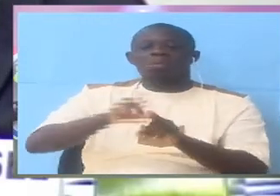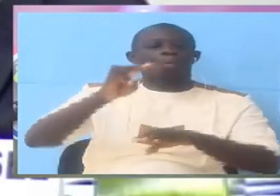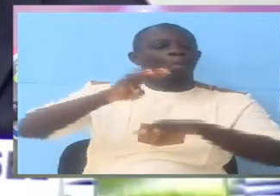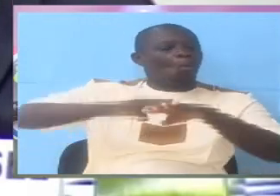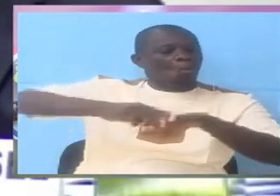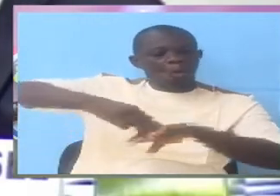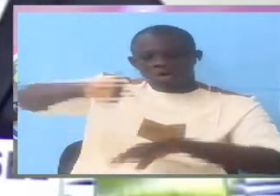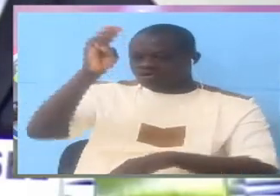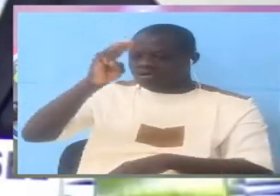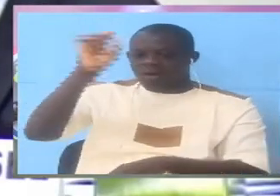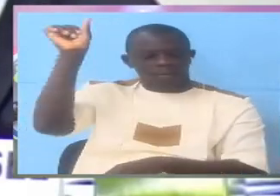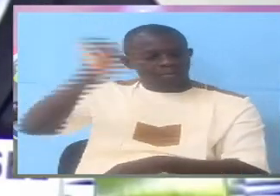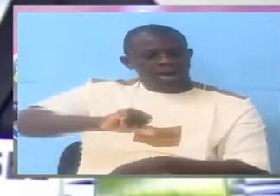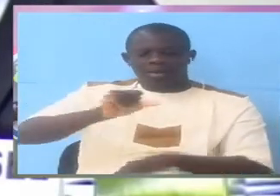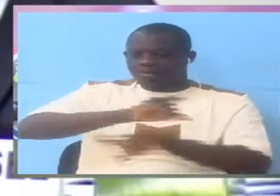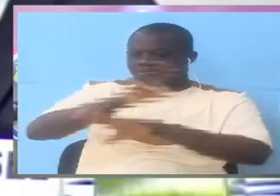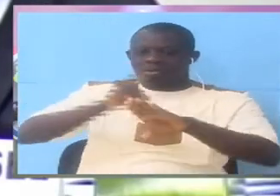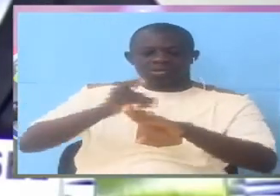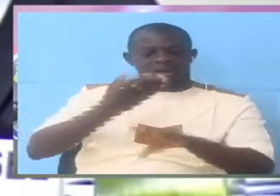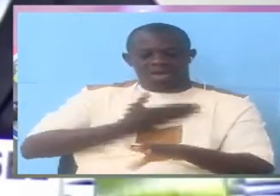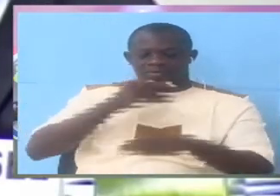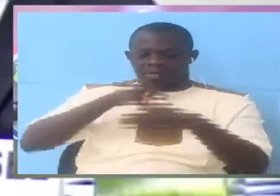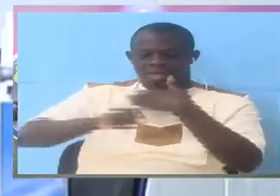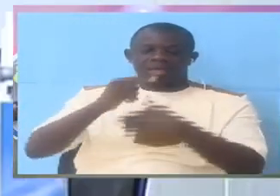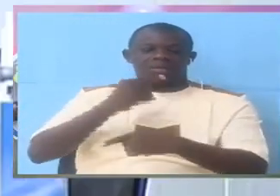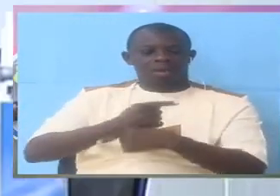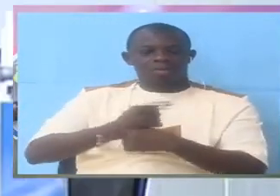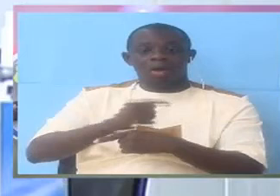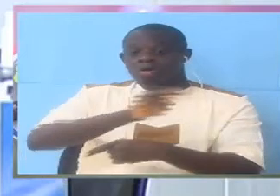No person deserves to be put in that situation.